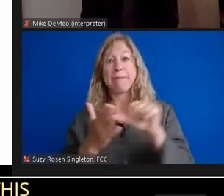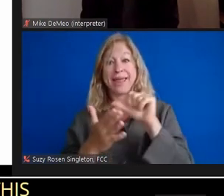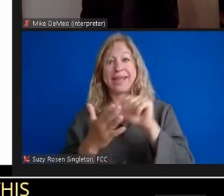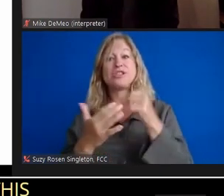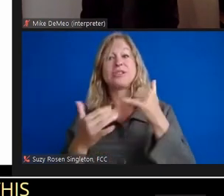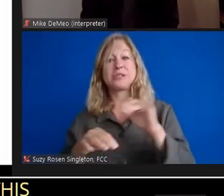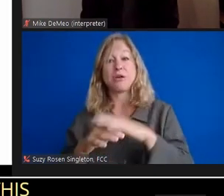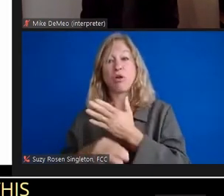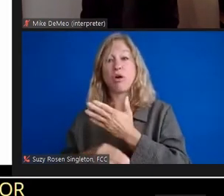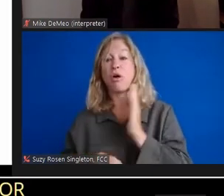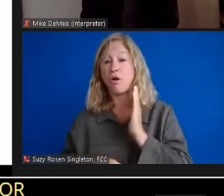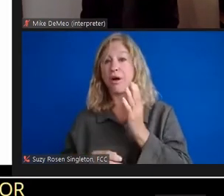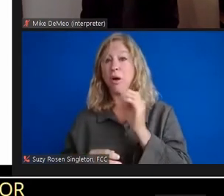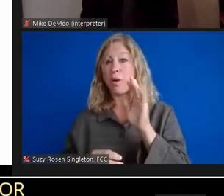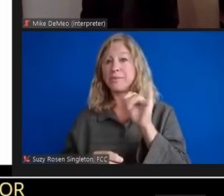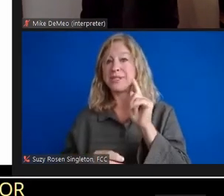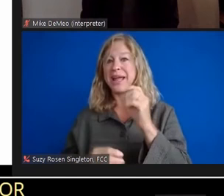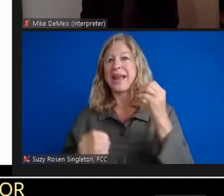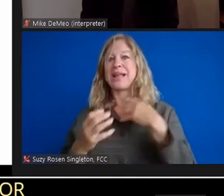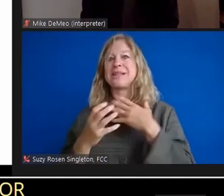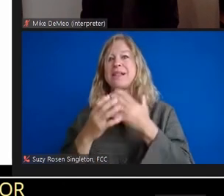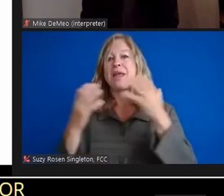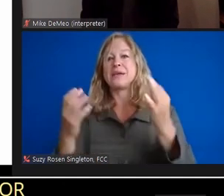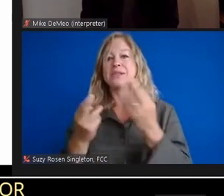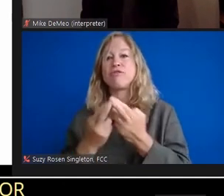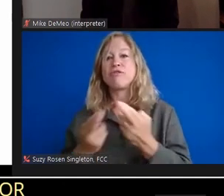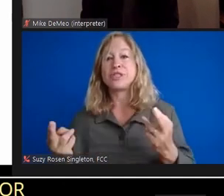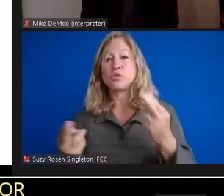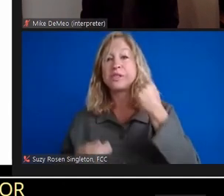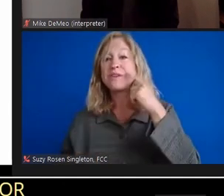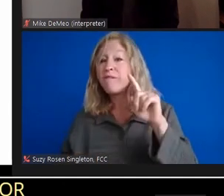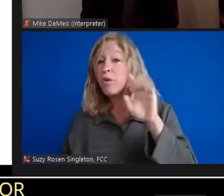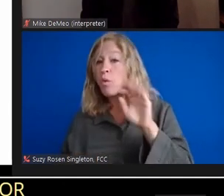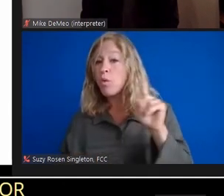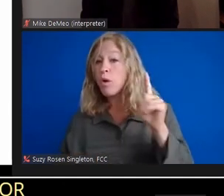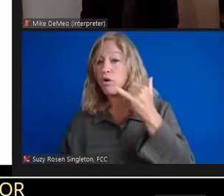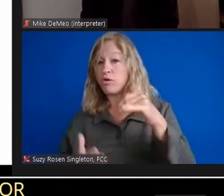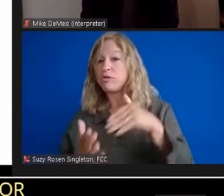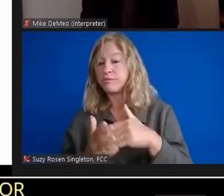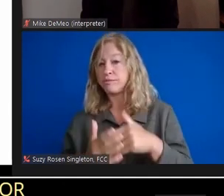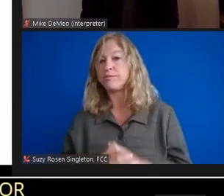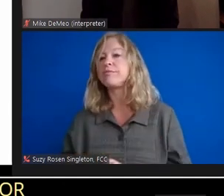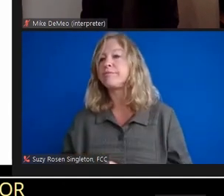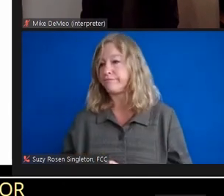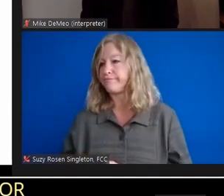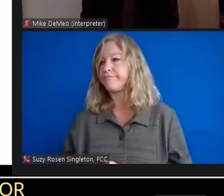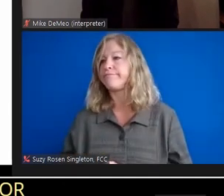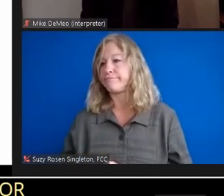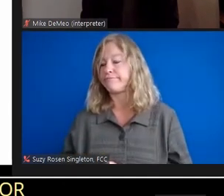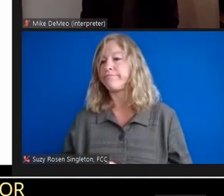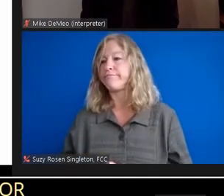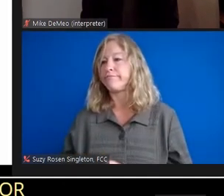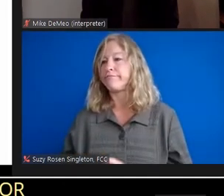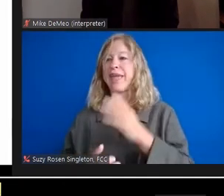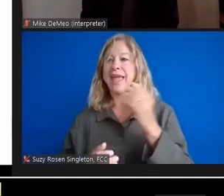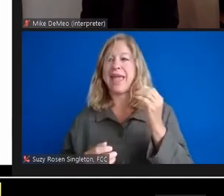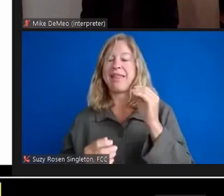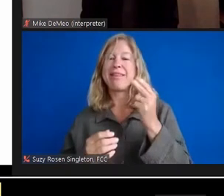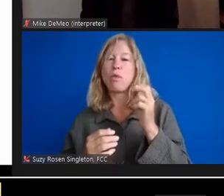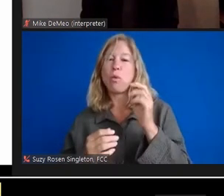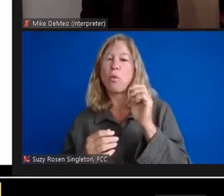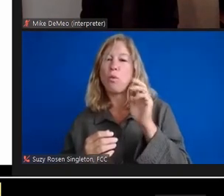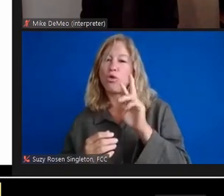Day. I mentioned that because that page is still available on our website and it has a whole host of resources for 911 call